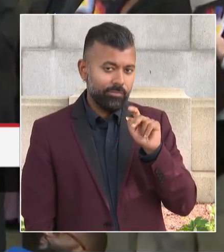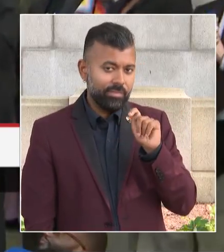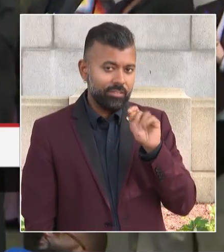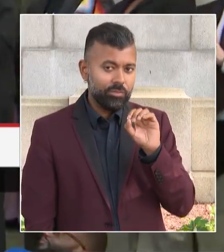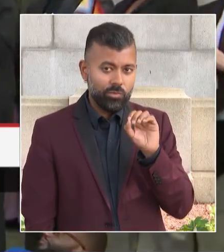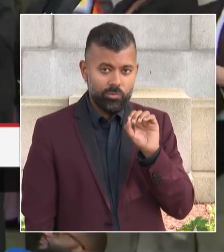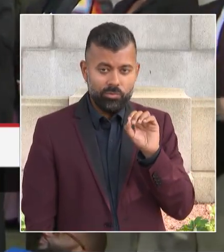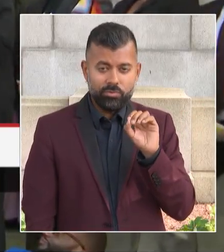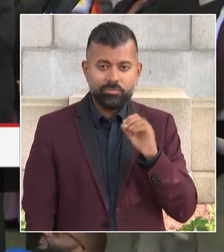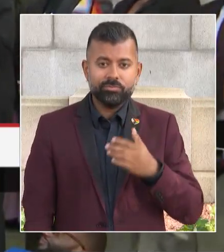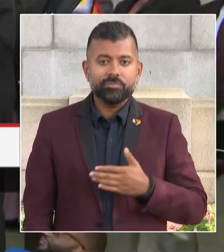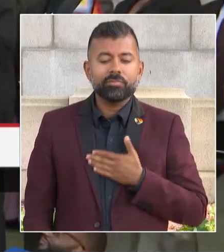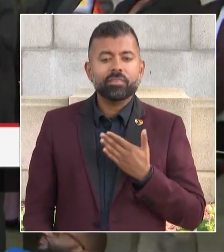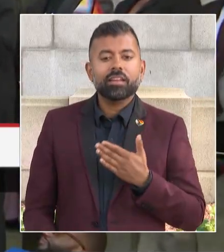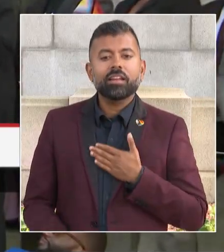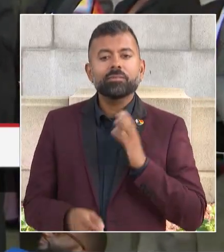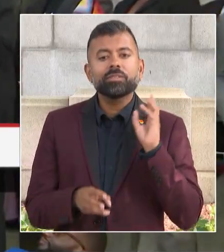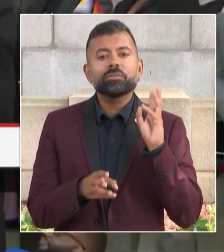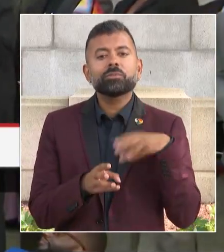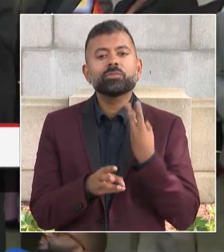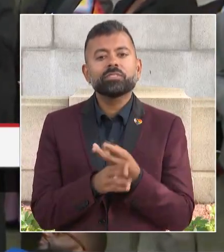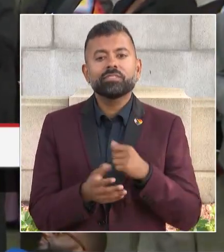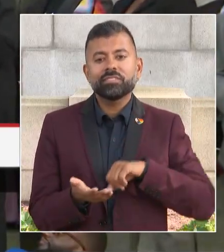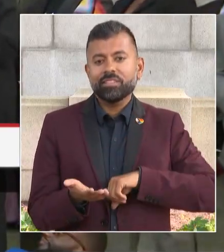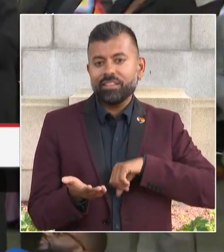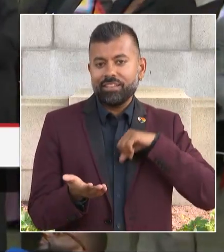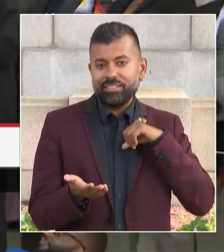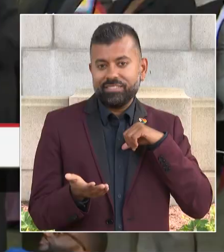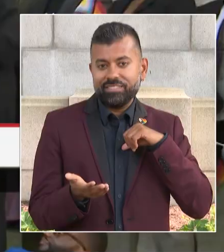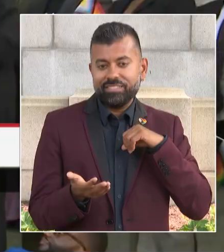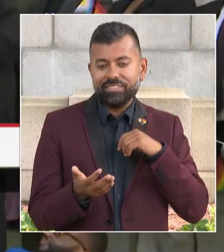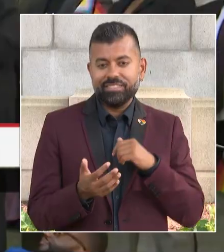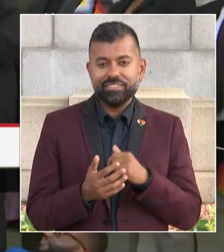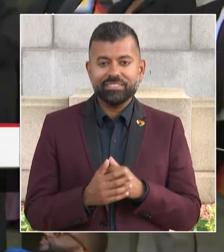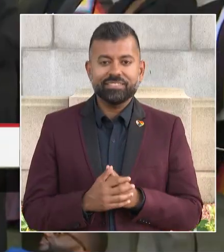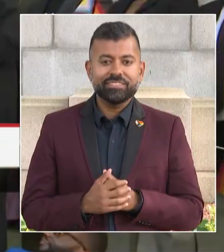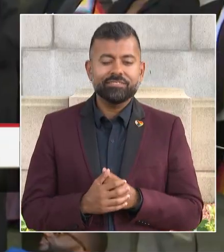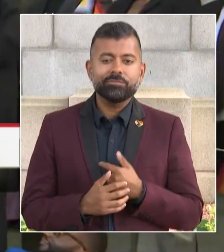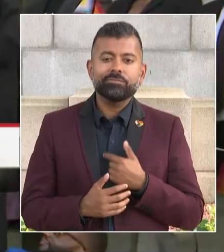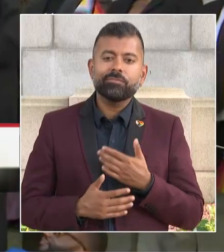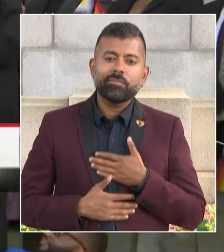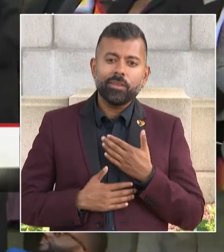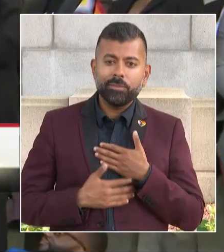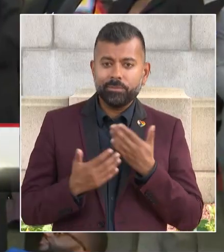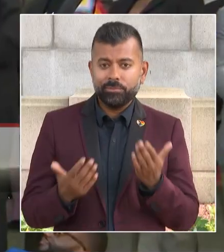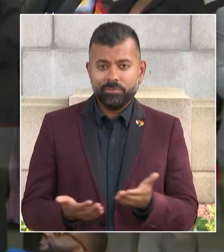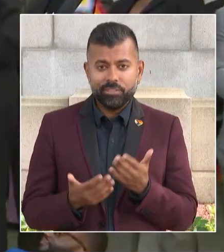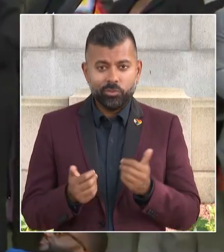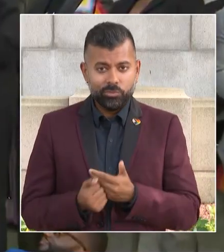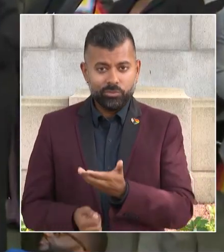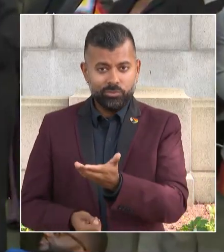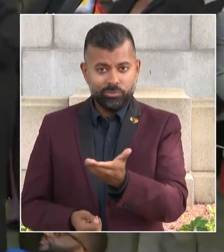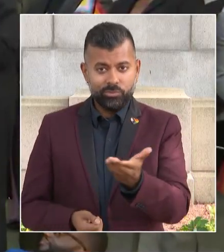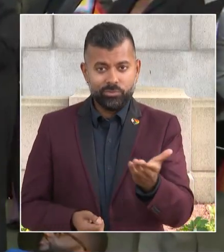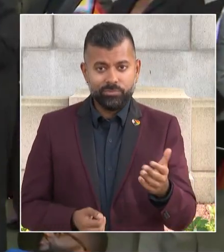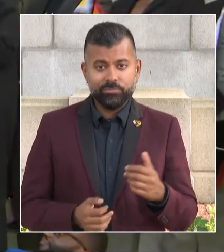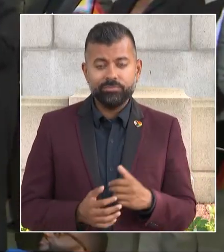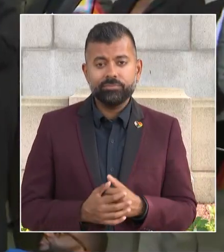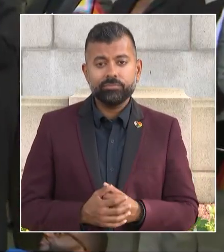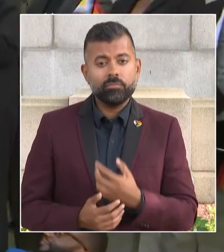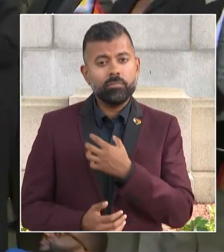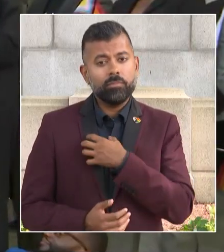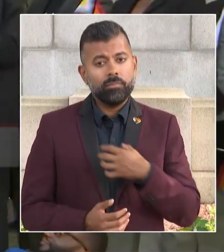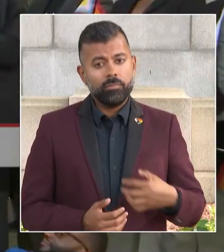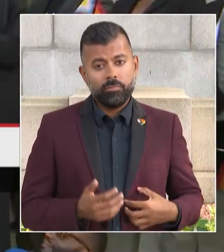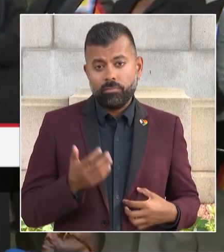I am so happy to be here with you all. My name is Brooke Pinto. I'm the Ward 2 council member, and as the mayor mentioned, there are events in